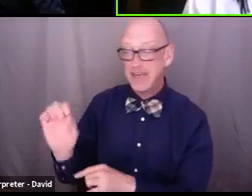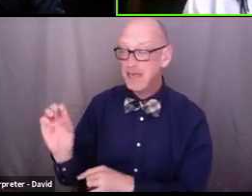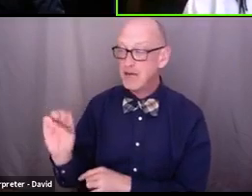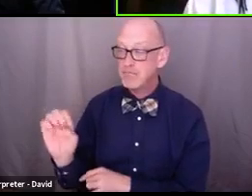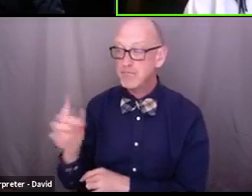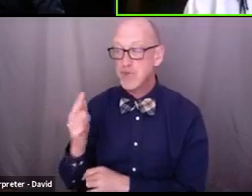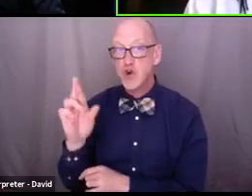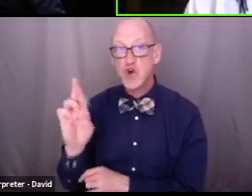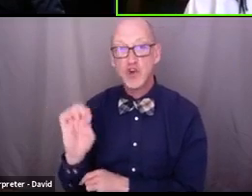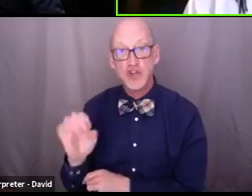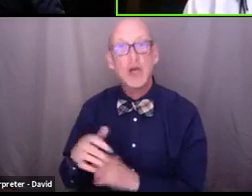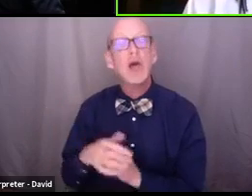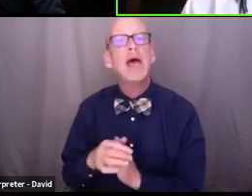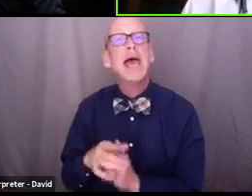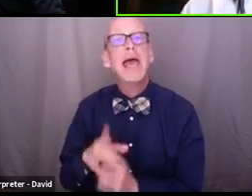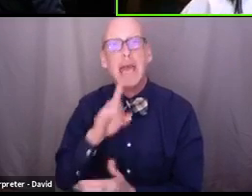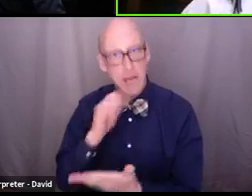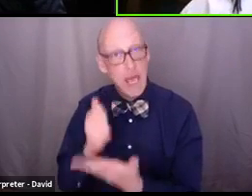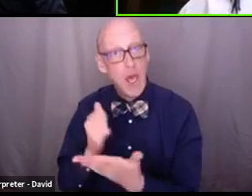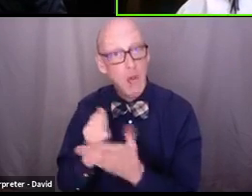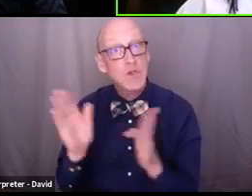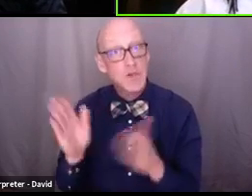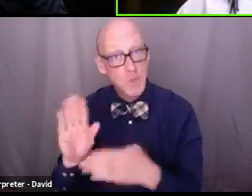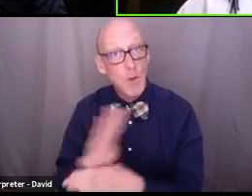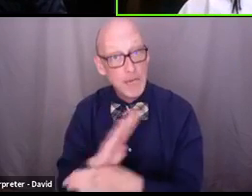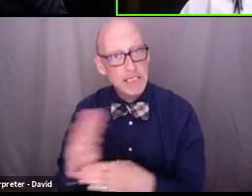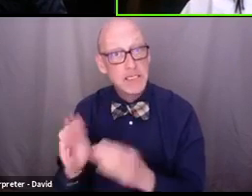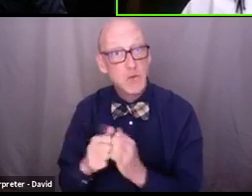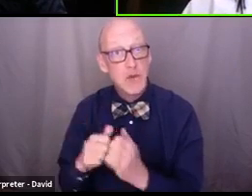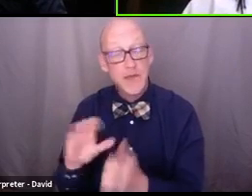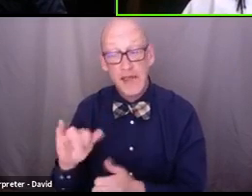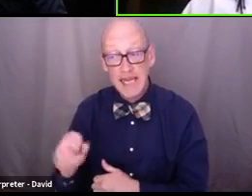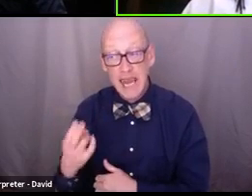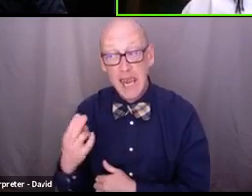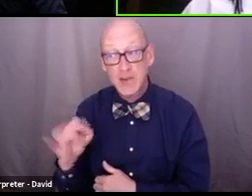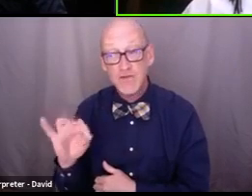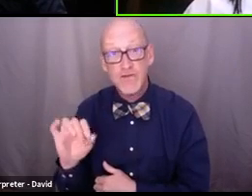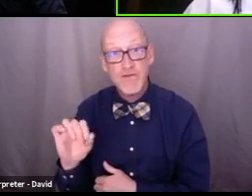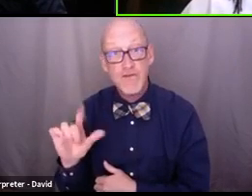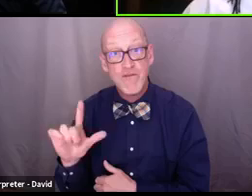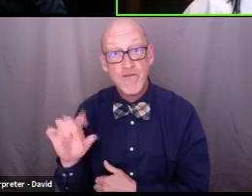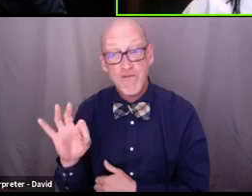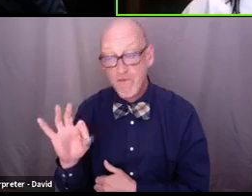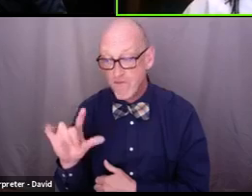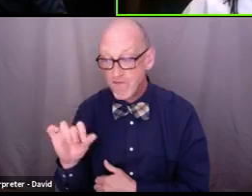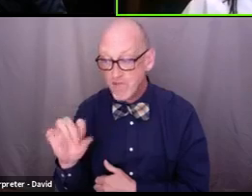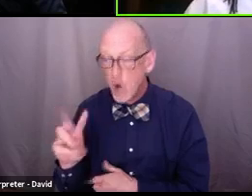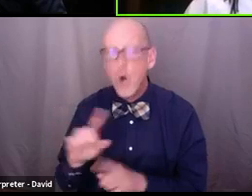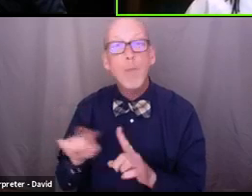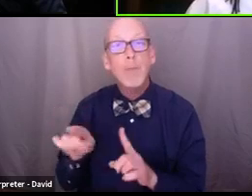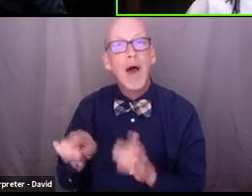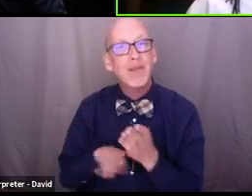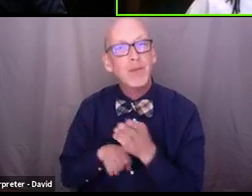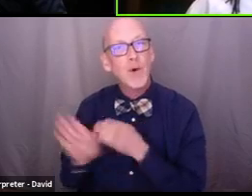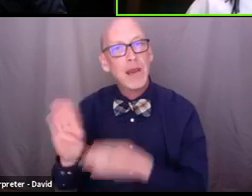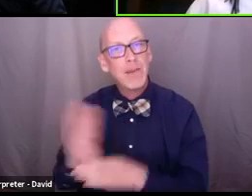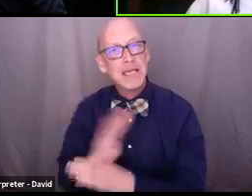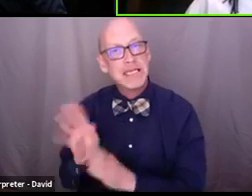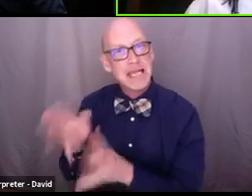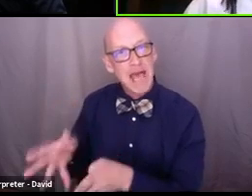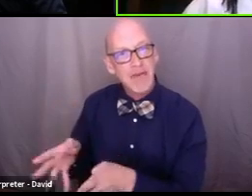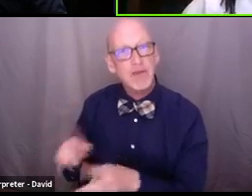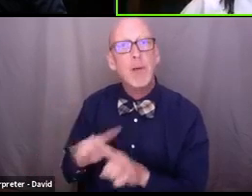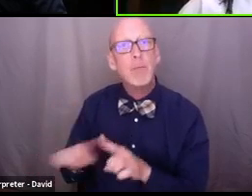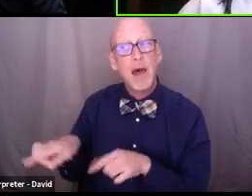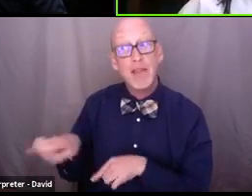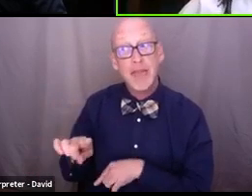it helps those really, really small businesses with their cash flow. And sometimes they're the ones who are left behind, but those are also the businesses that really,